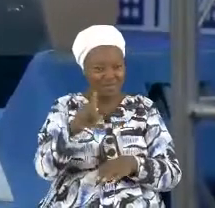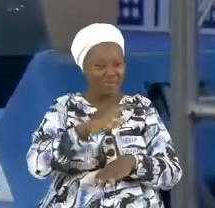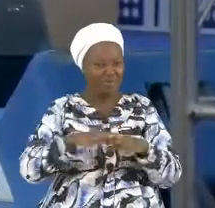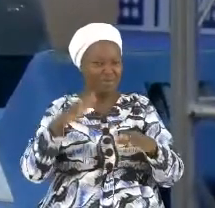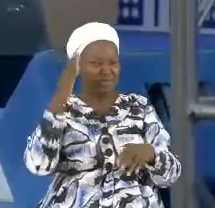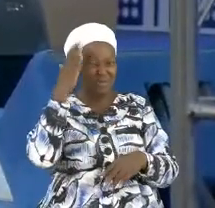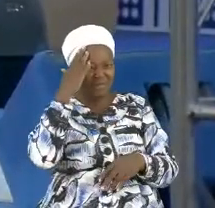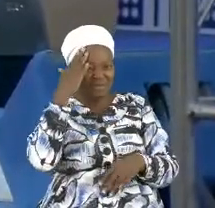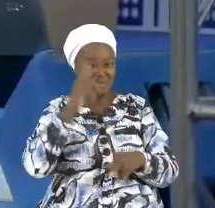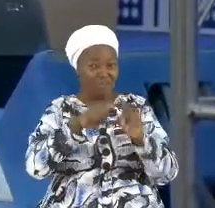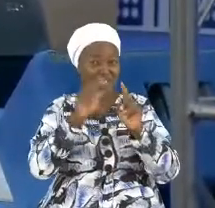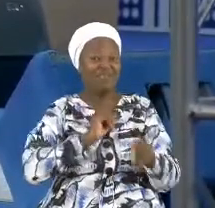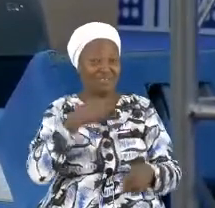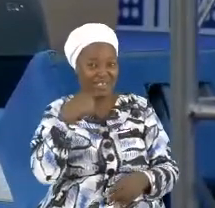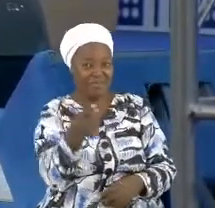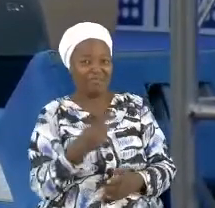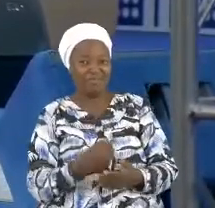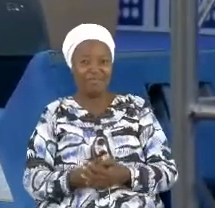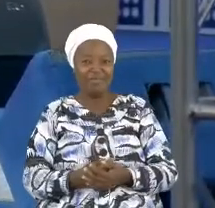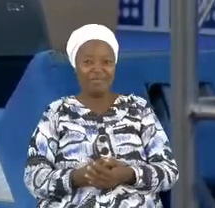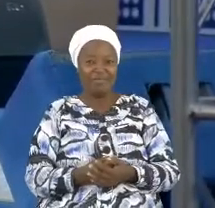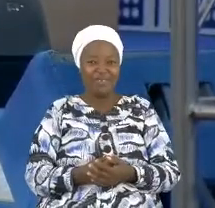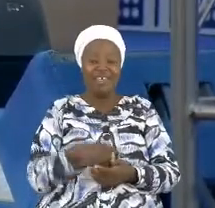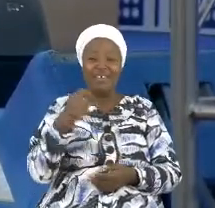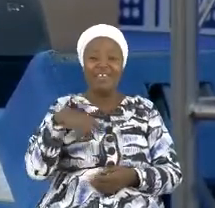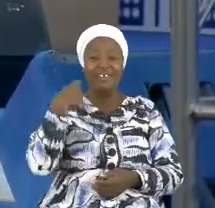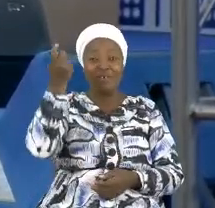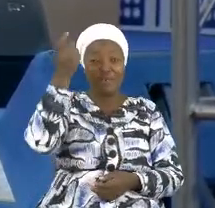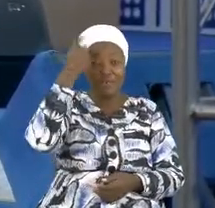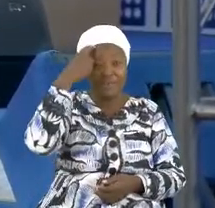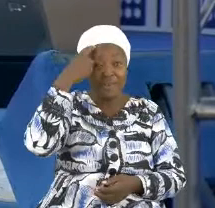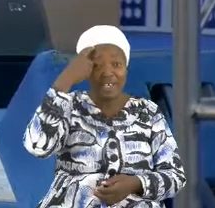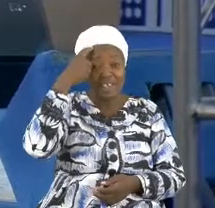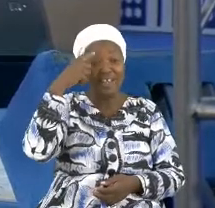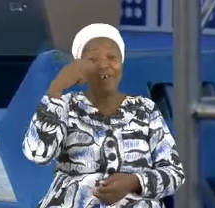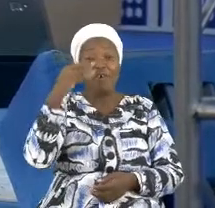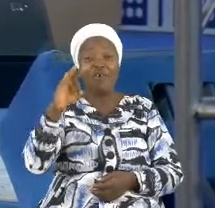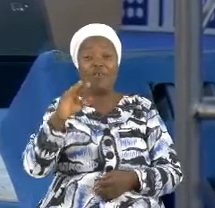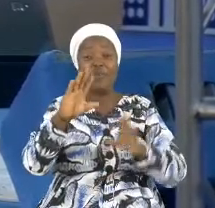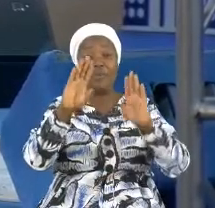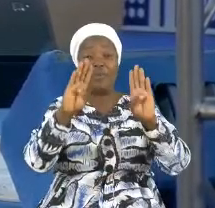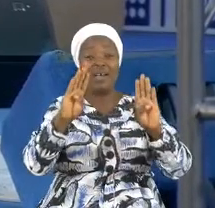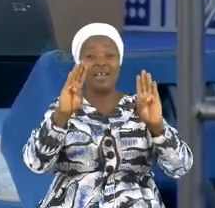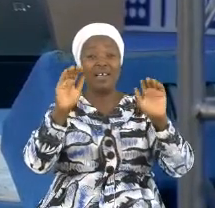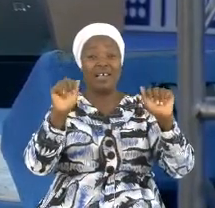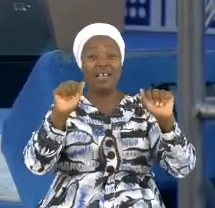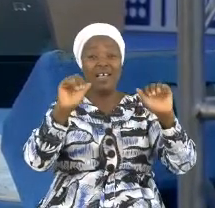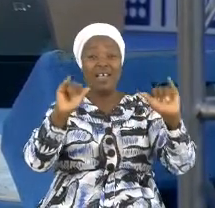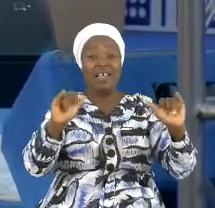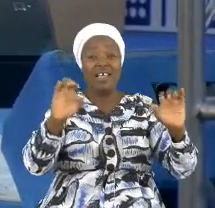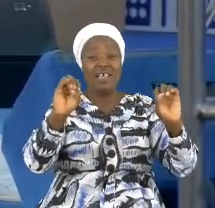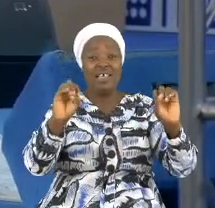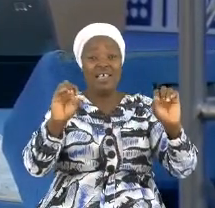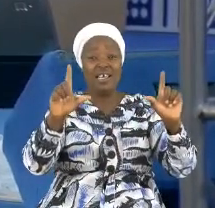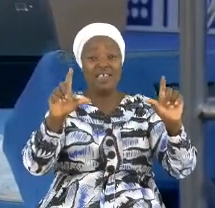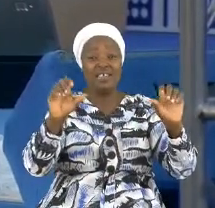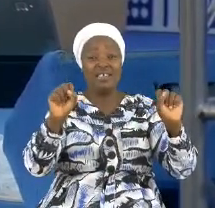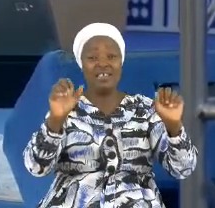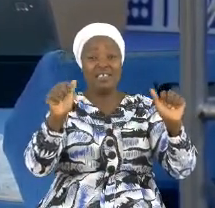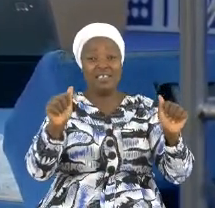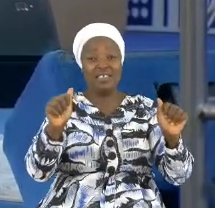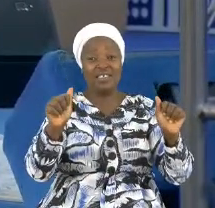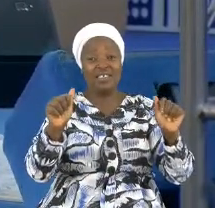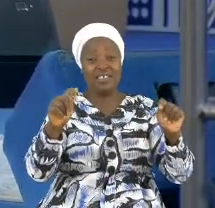you. The government of Bayelsa State, through the deputy governor,